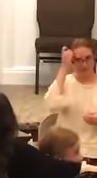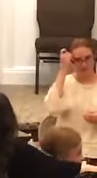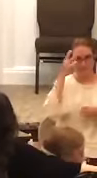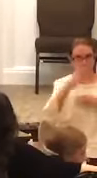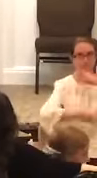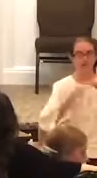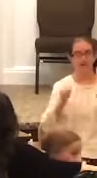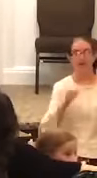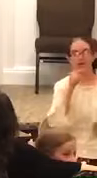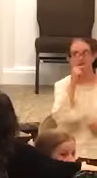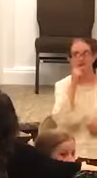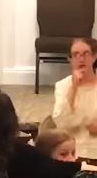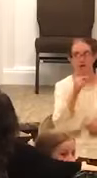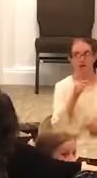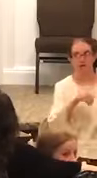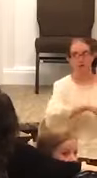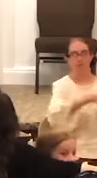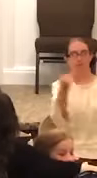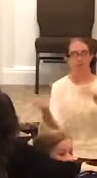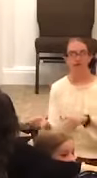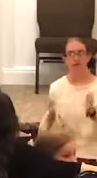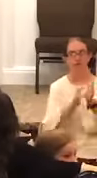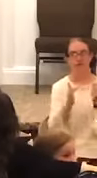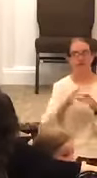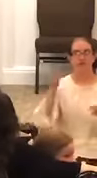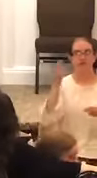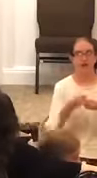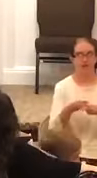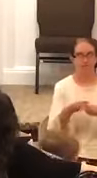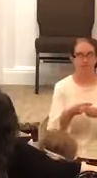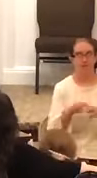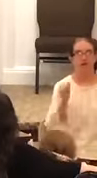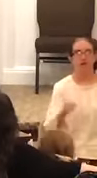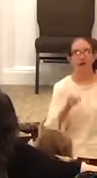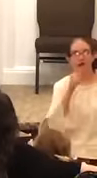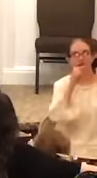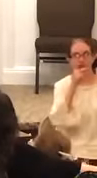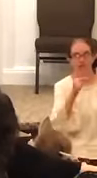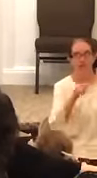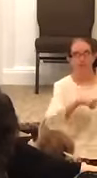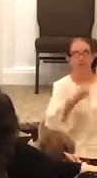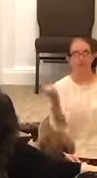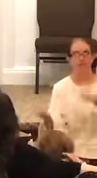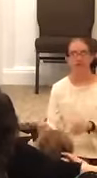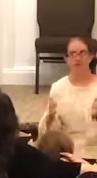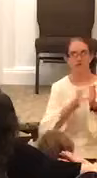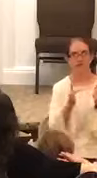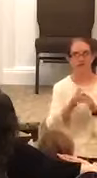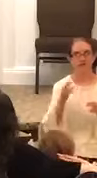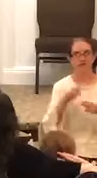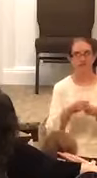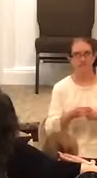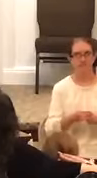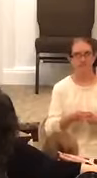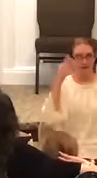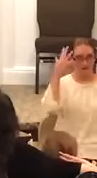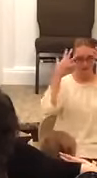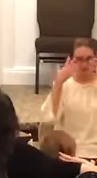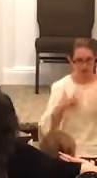Can I tell you that we baptize in Jesus' name, okay? Can I tell you that being baptized in Jesus' name is the